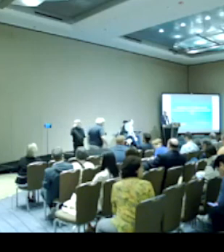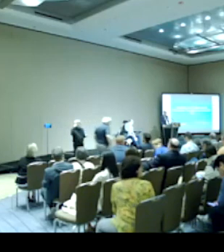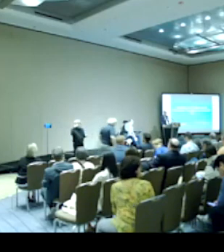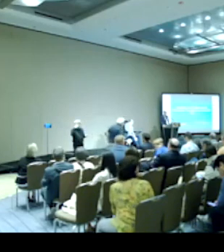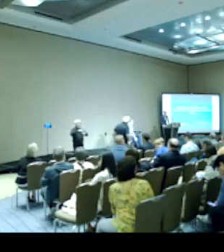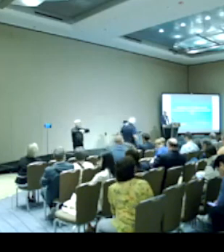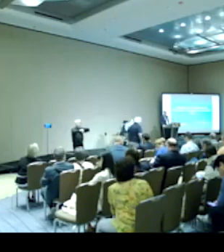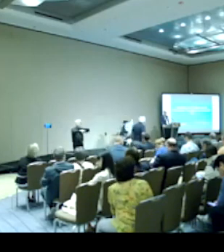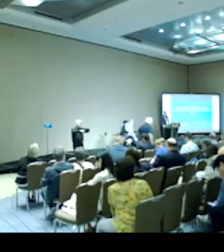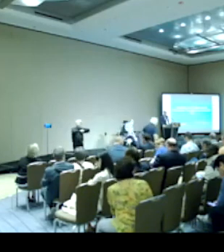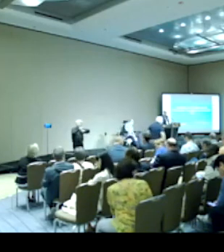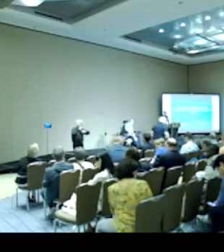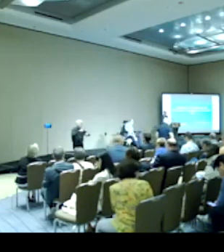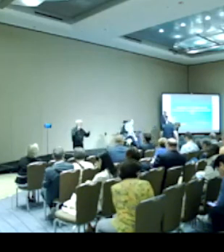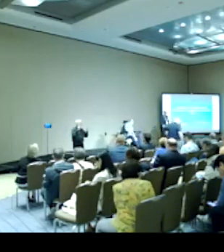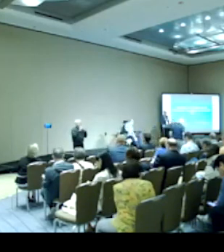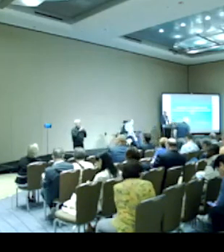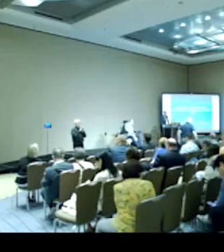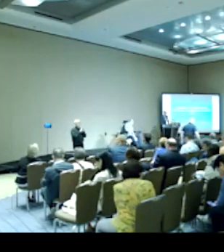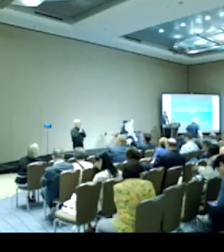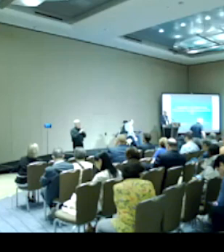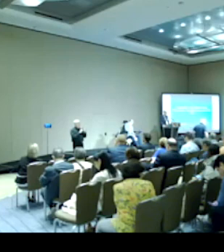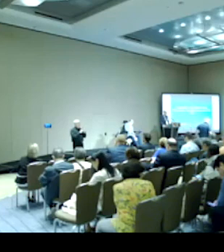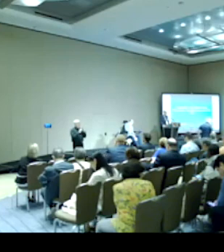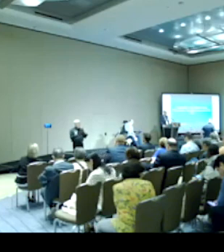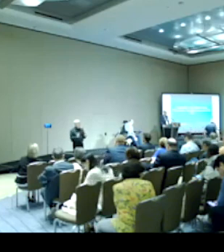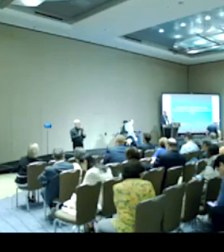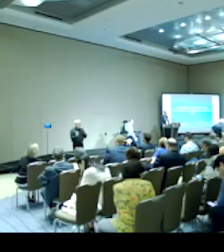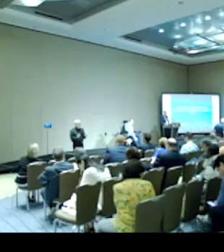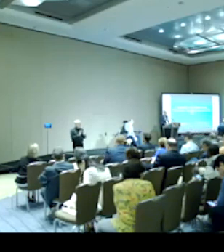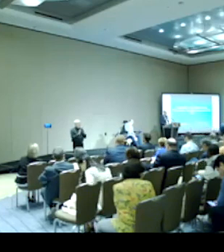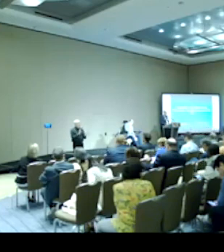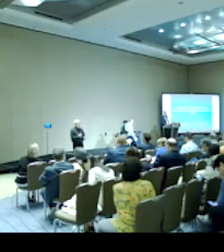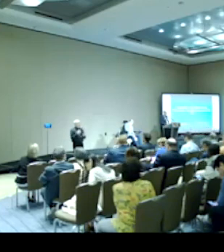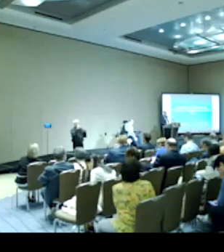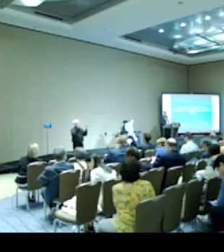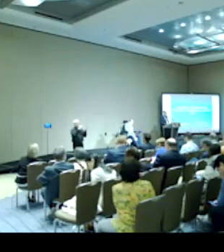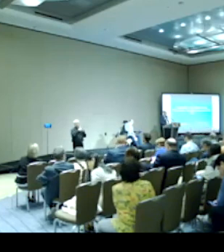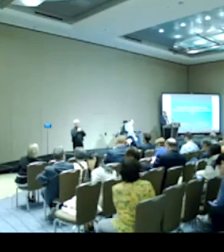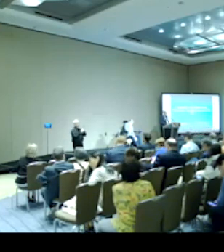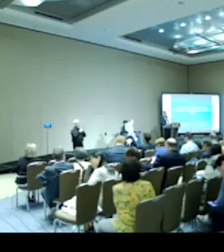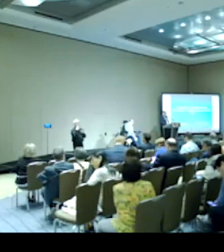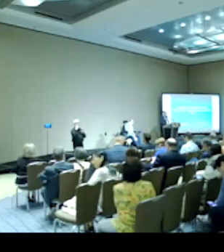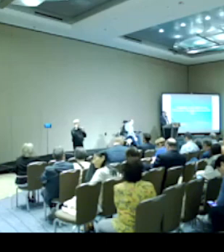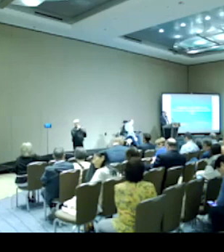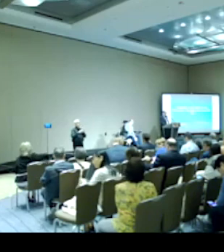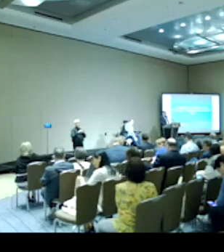publicize, motivate, encourage, and suggest models for education research at its